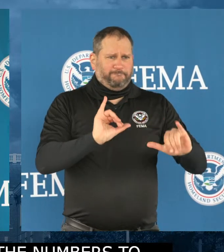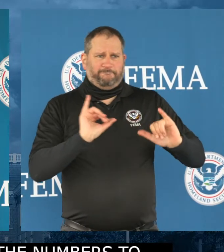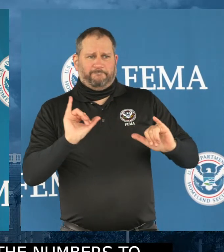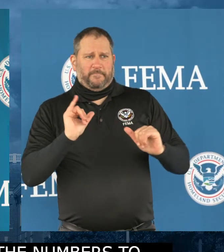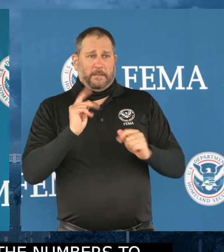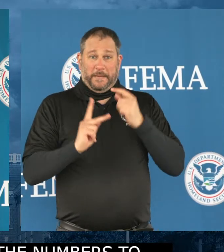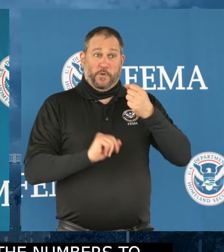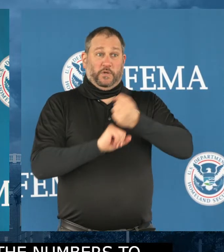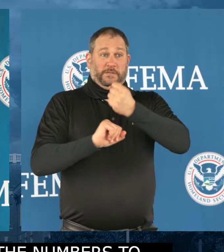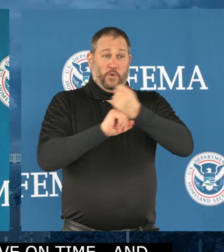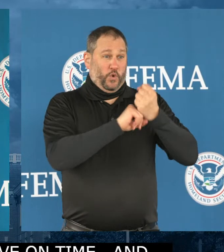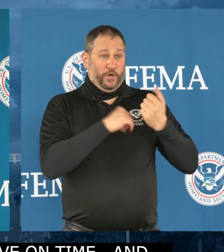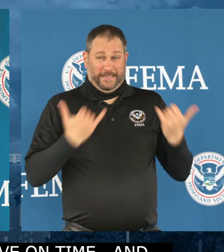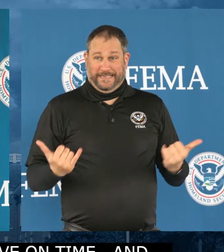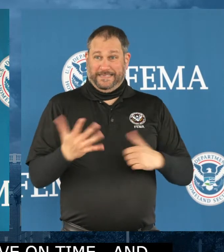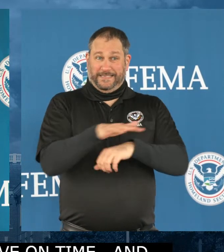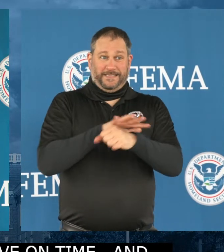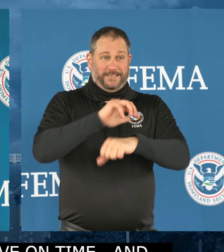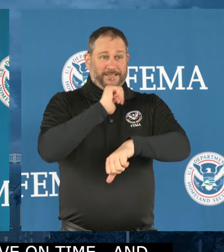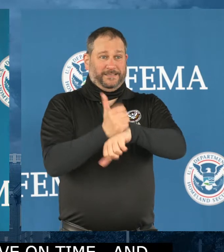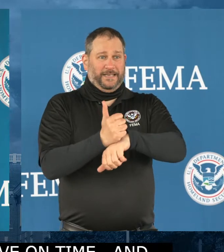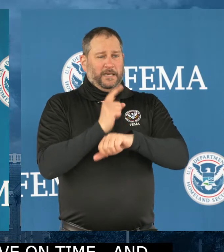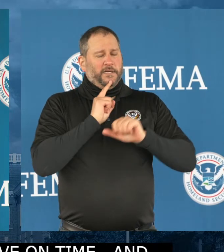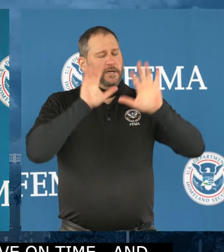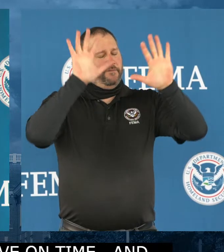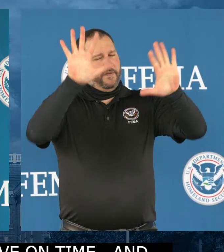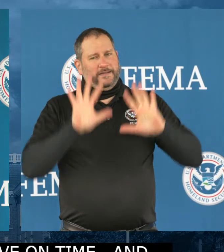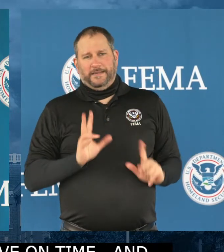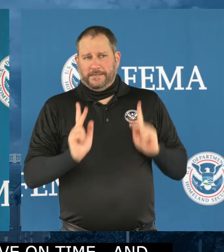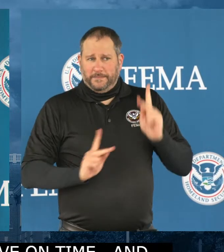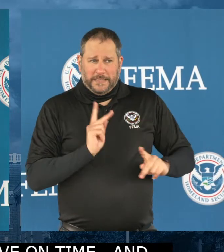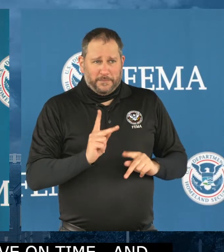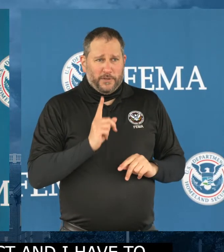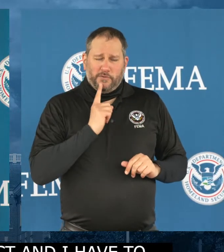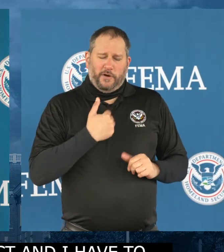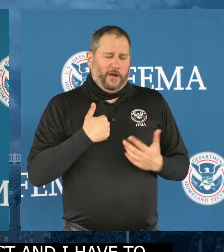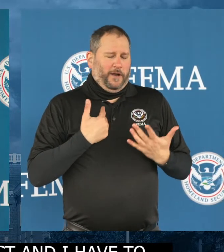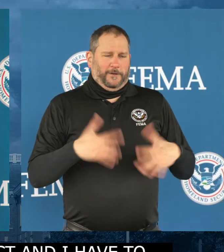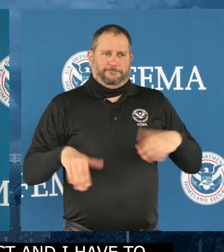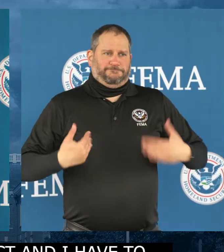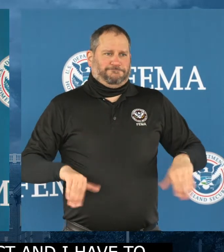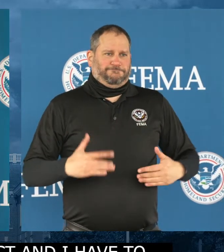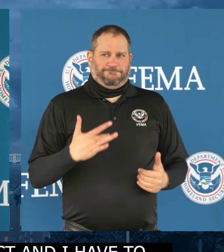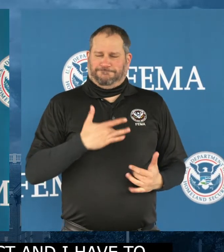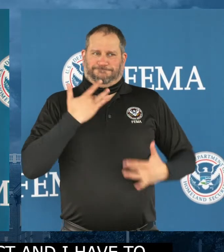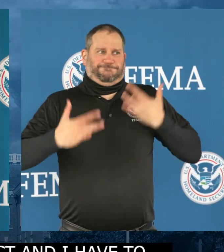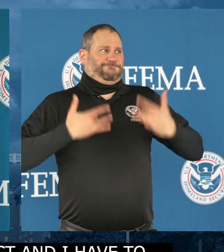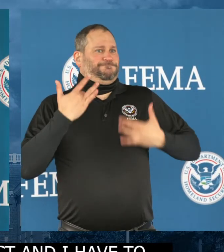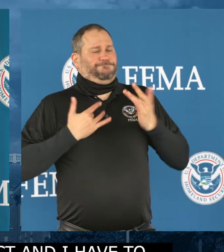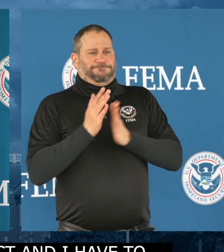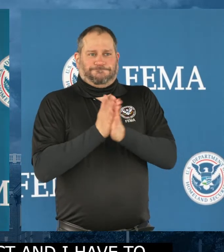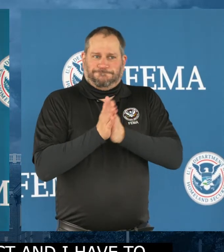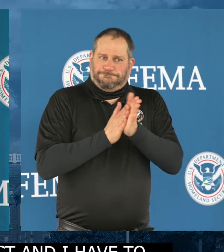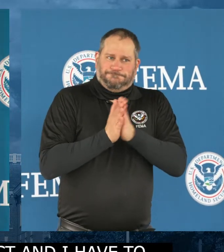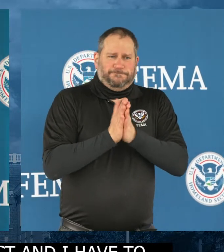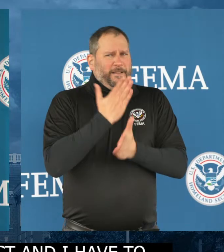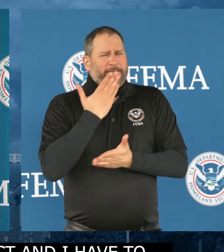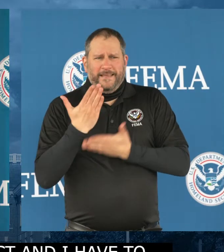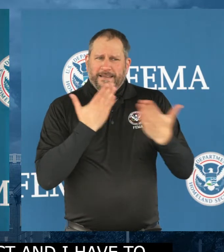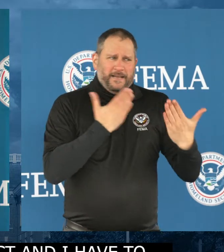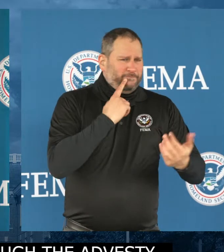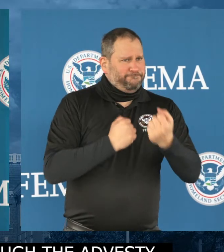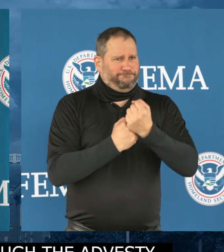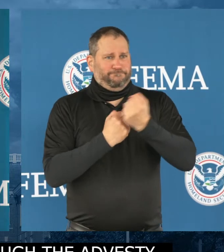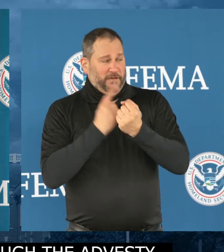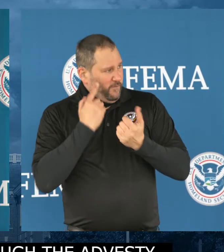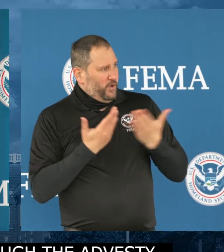supporting this site are absolutely fantastic. They couldn't be more enthusiastic about being here to support the state of Delaware.